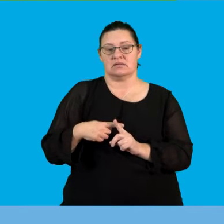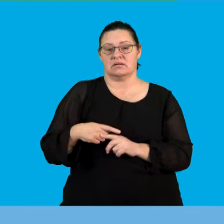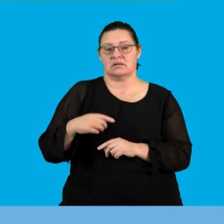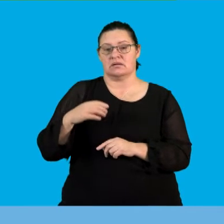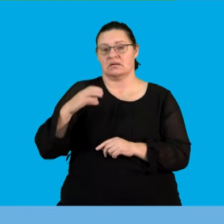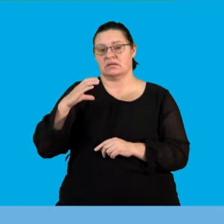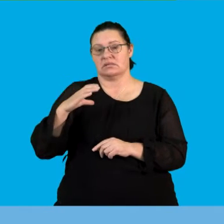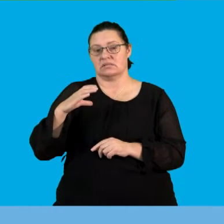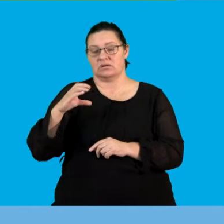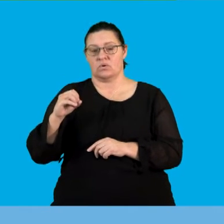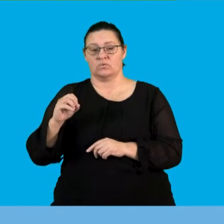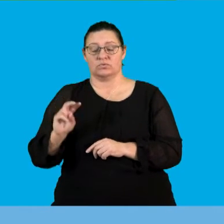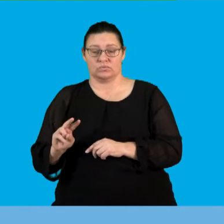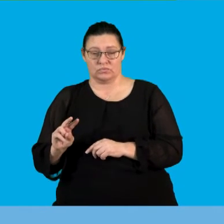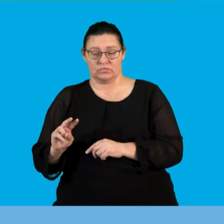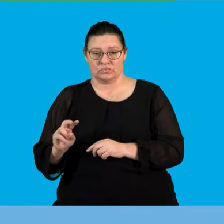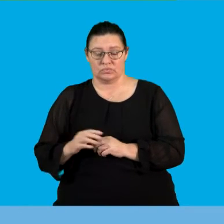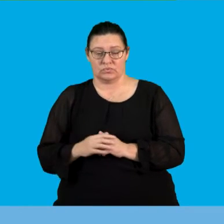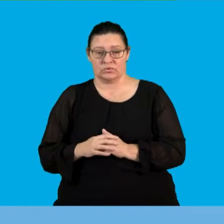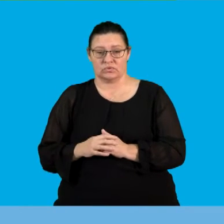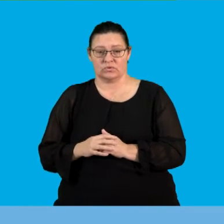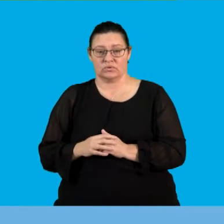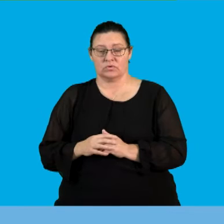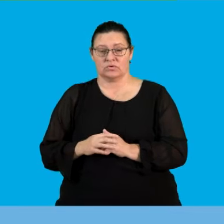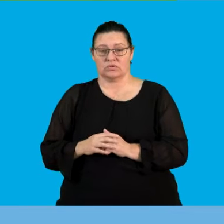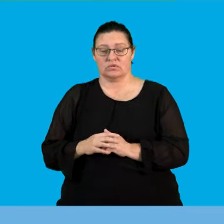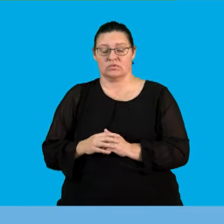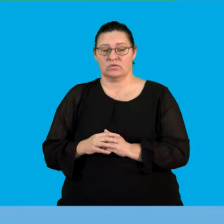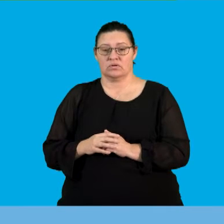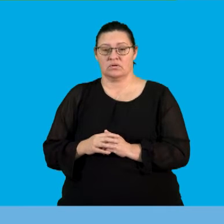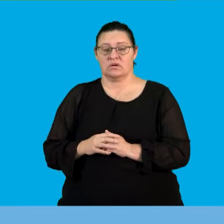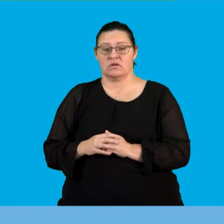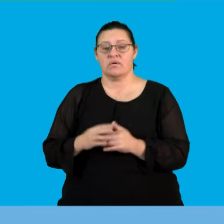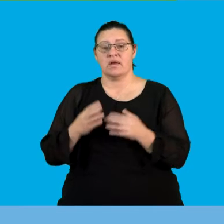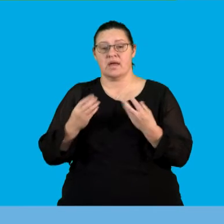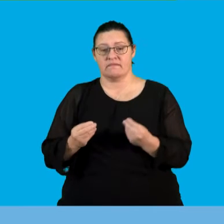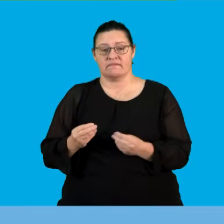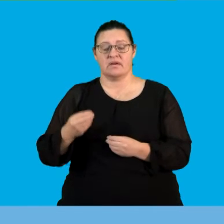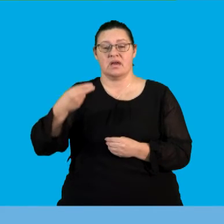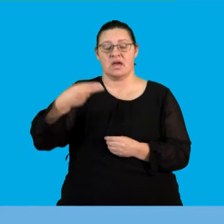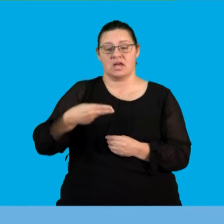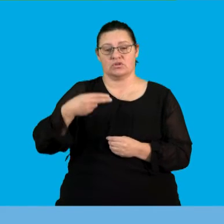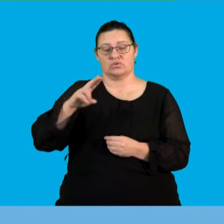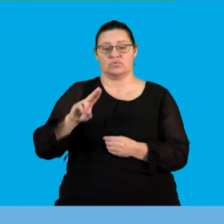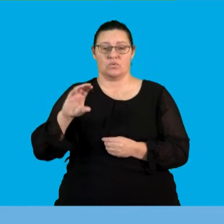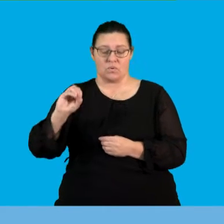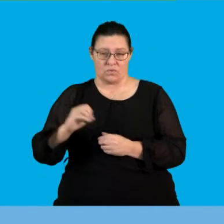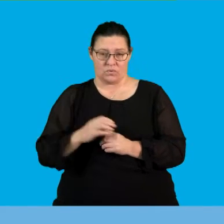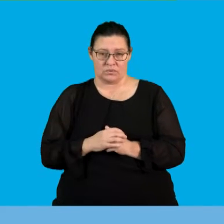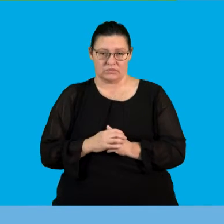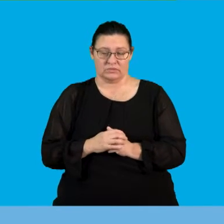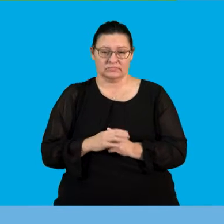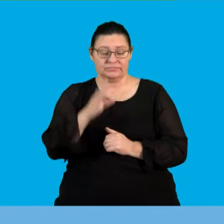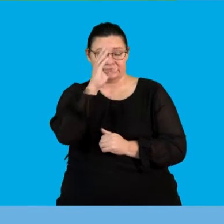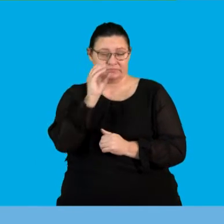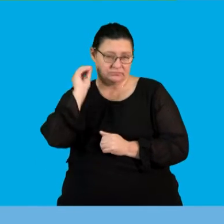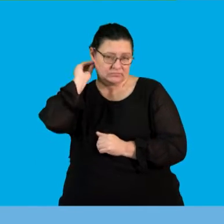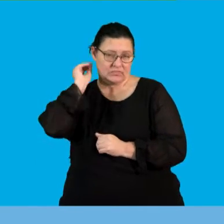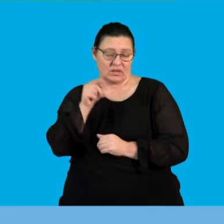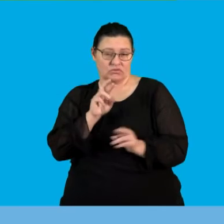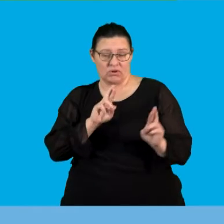know the chemical formula for carbon dioxide is CO2, and then lastly we're going to have H2O. Now, we need to take note